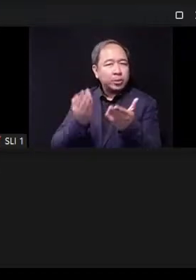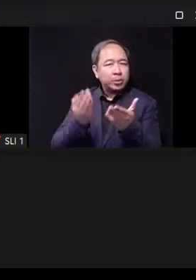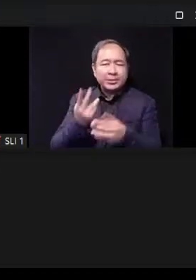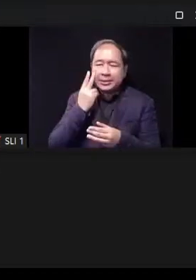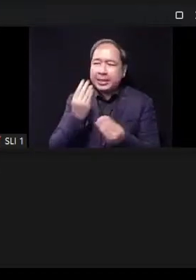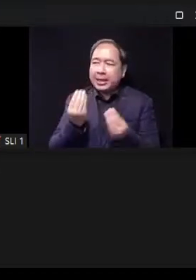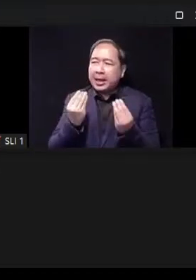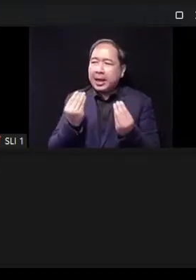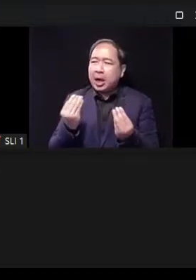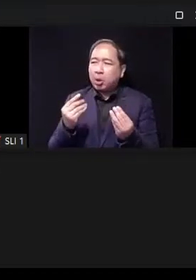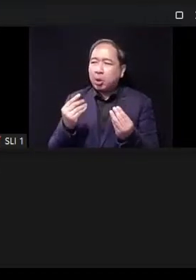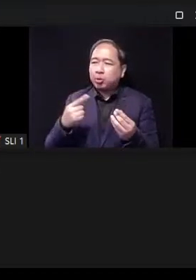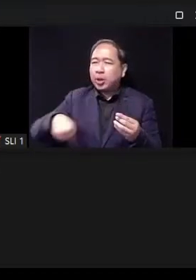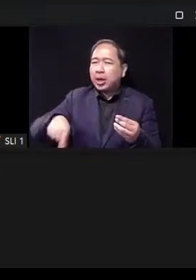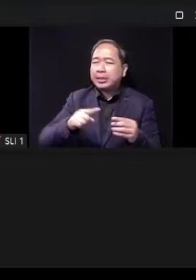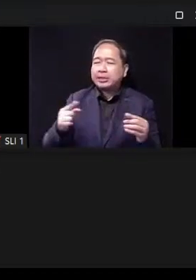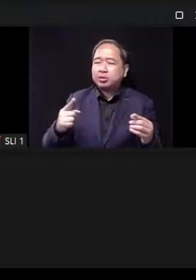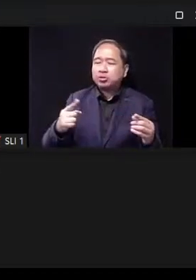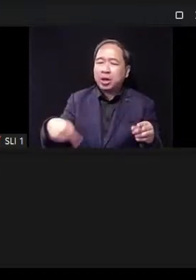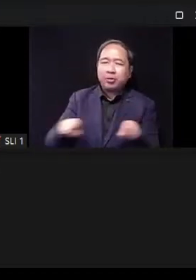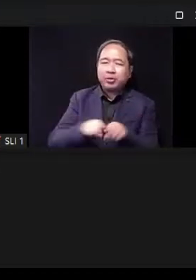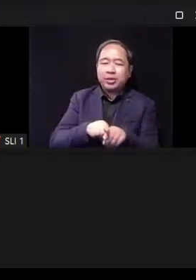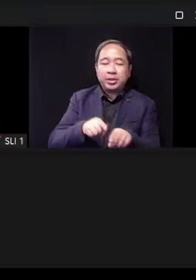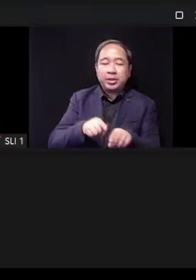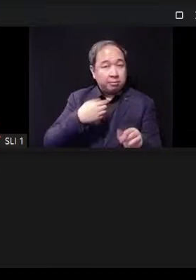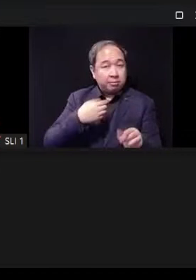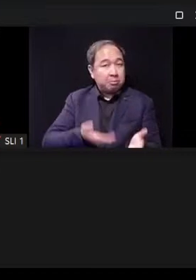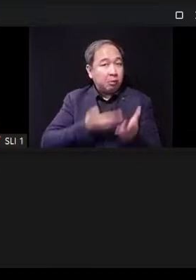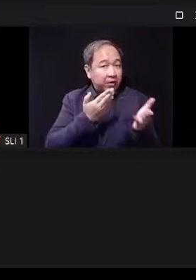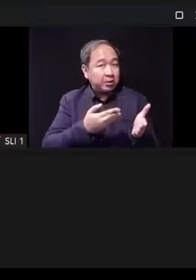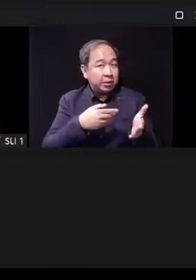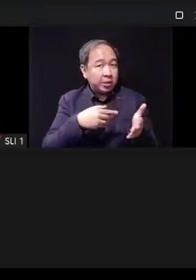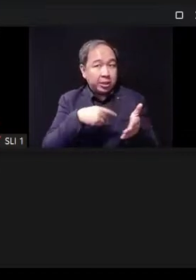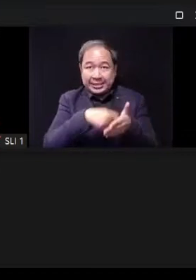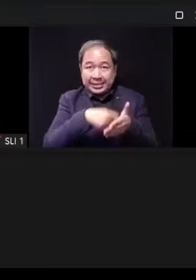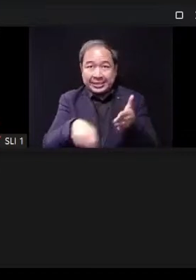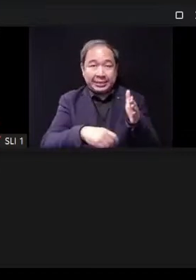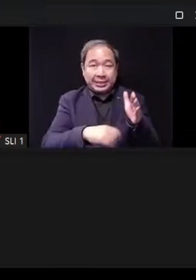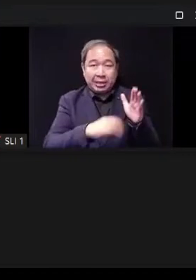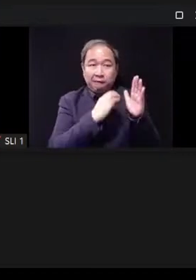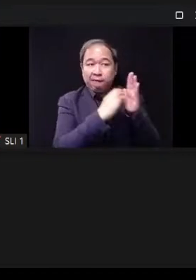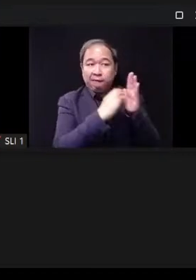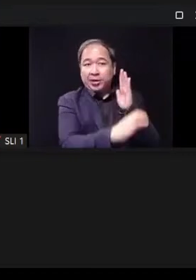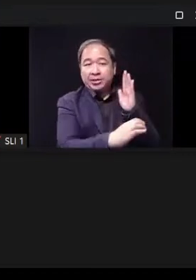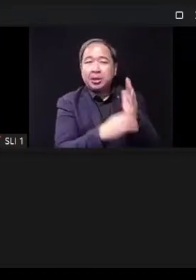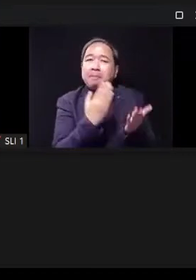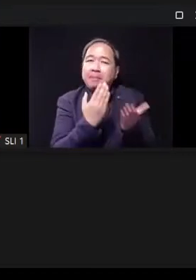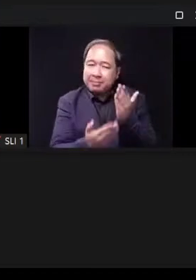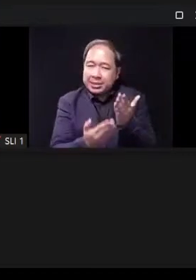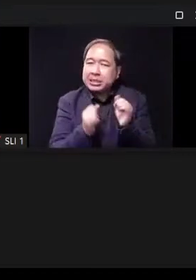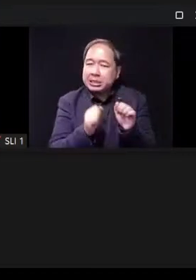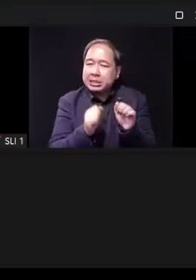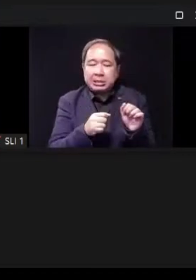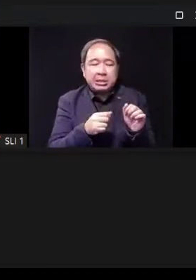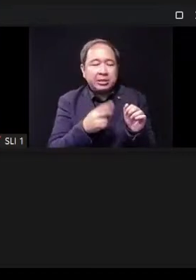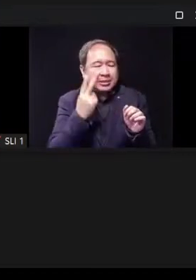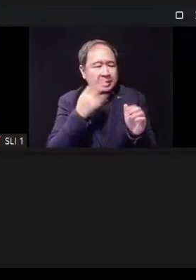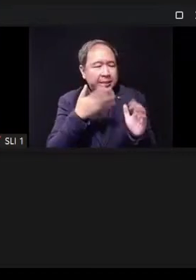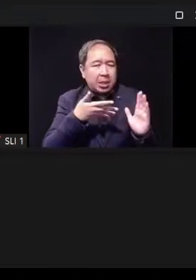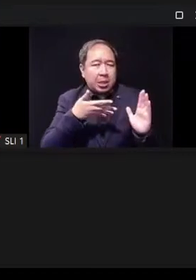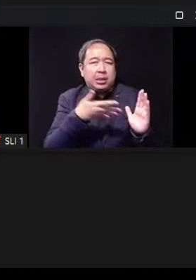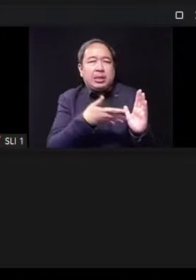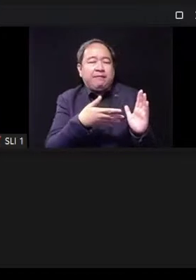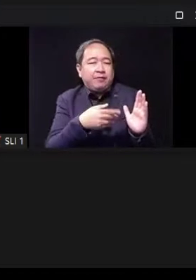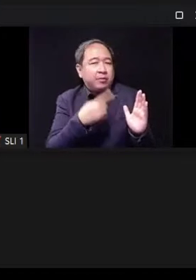here, because our preference is to delete the whole phrase. Perhaps we could delete just the as appropriate and leave taking into account views